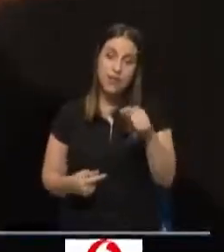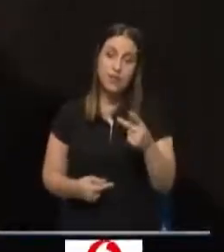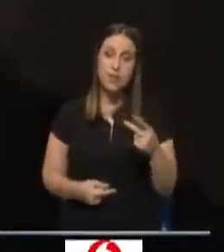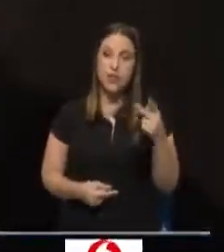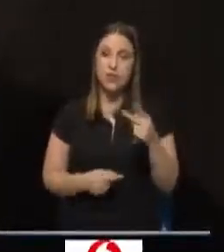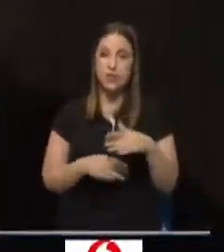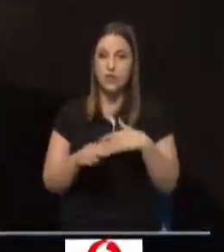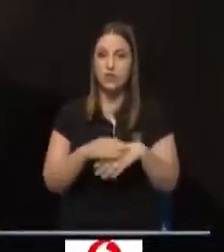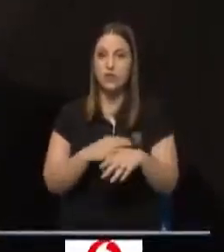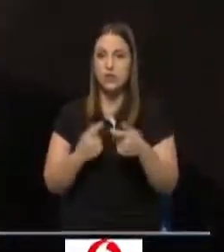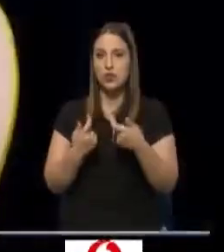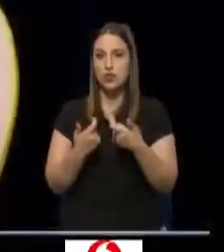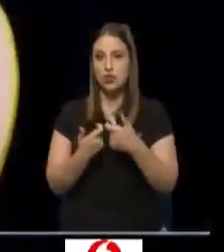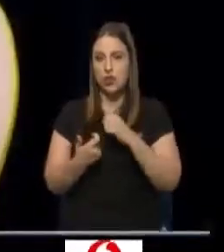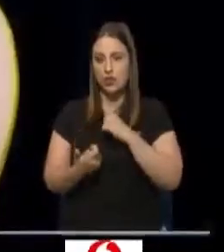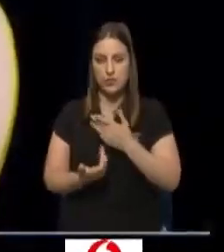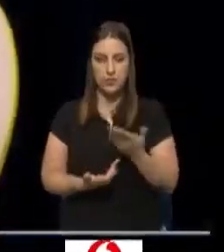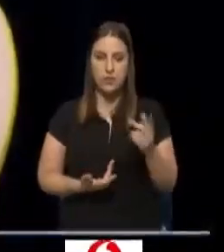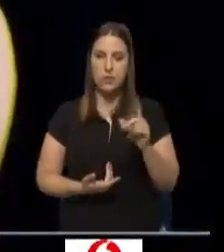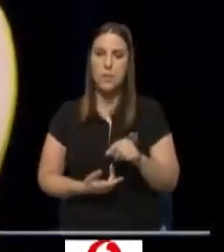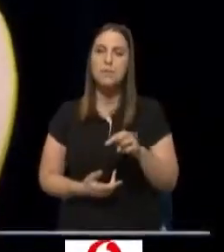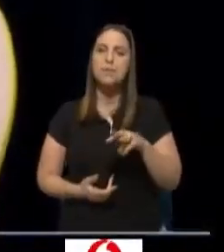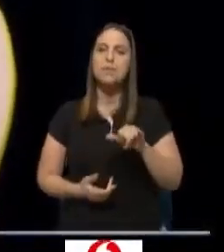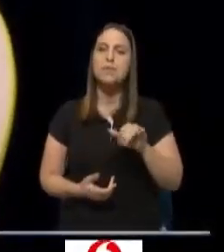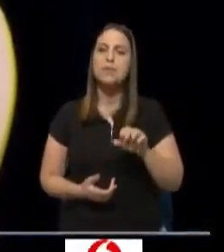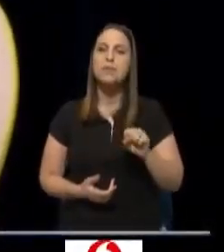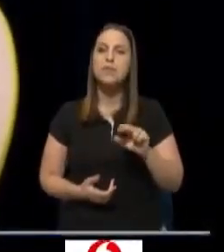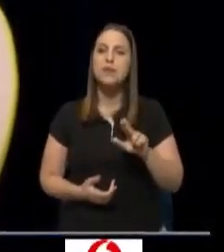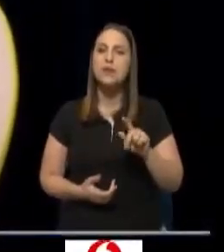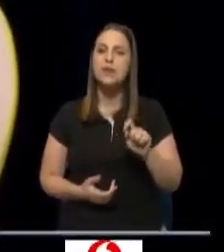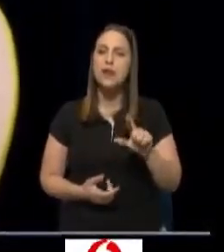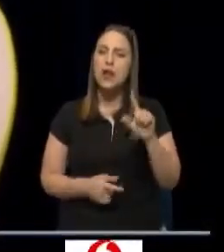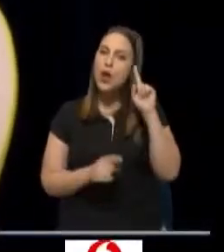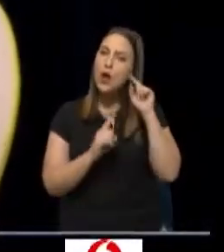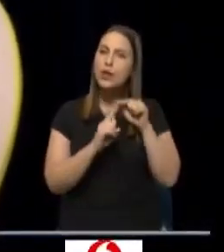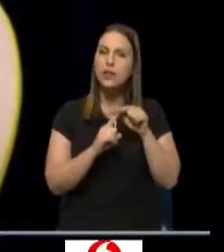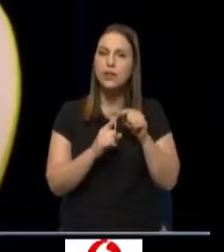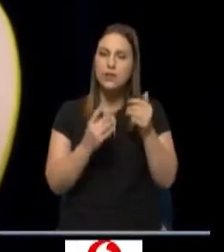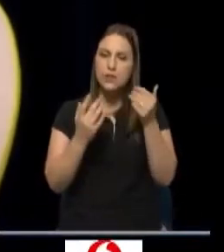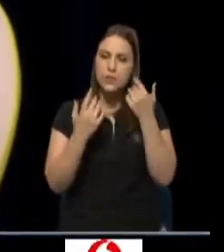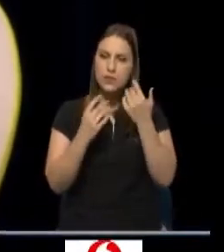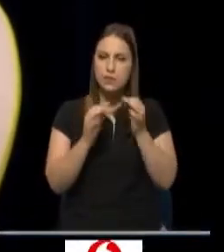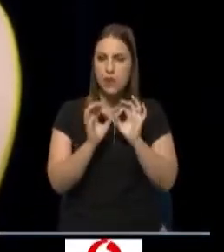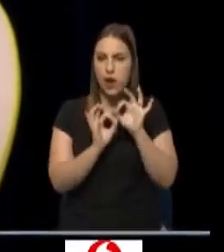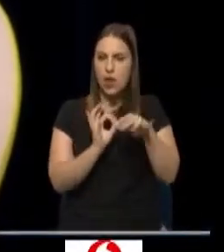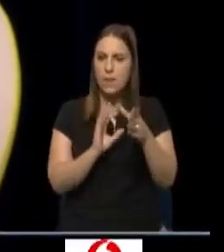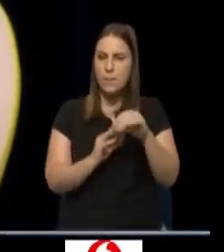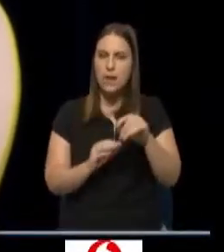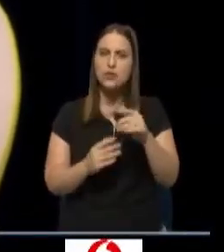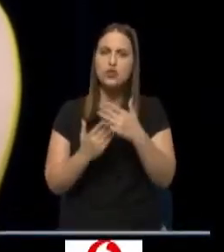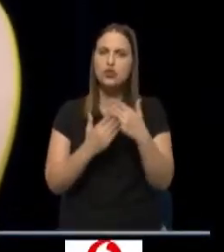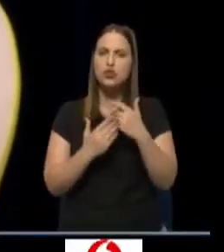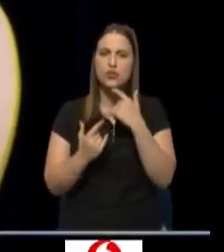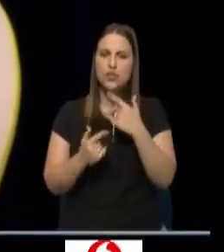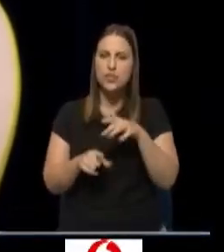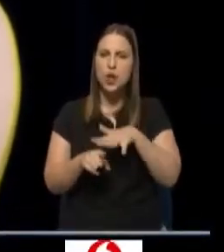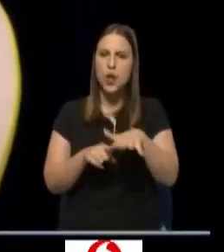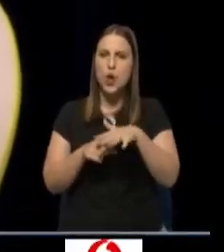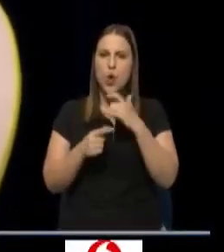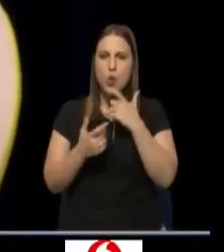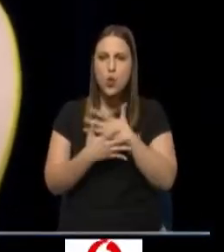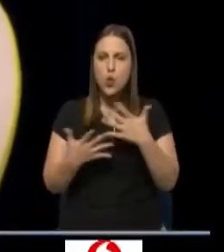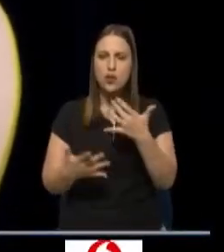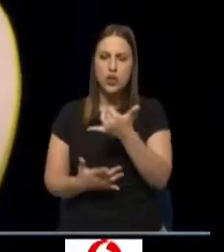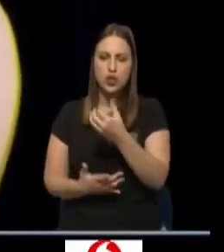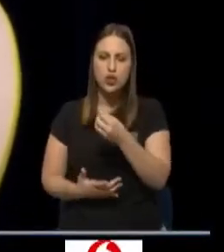so that's what we're doing. Miguel. And several studies point towards the impact